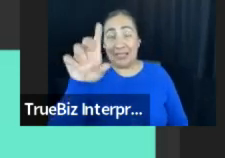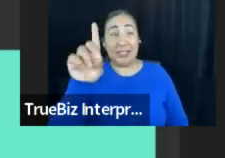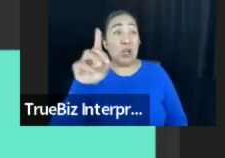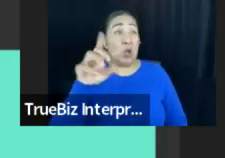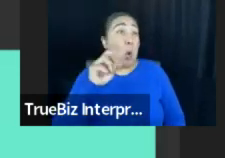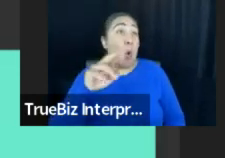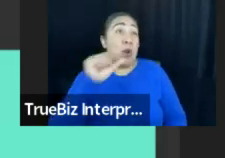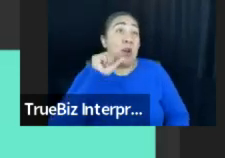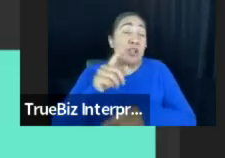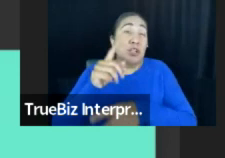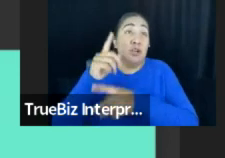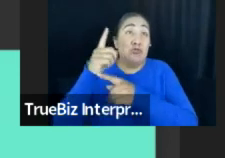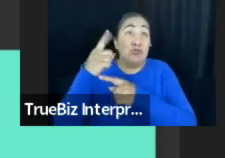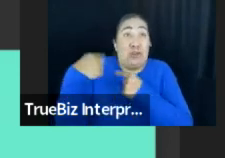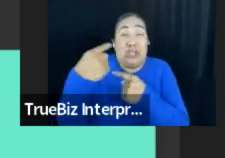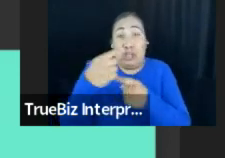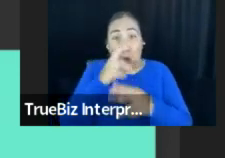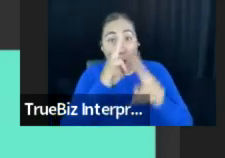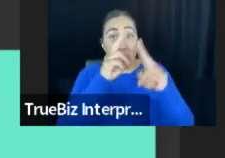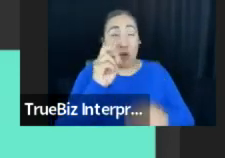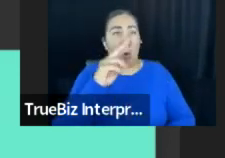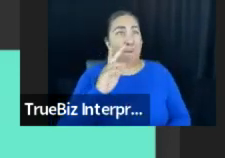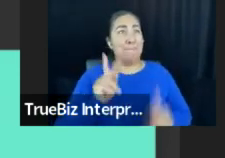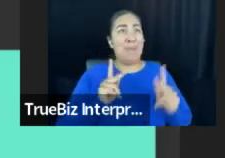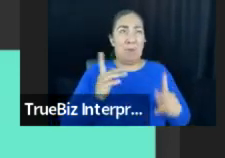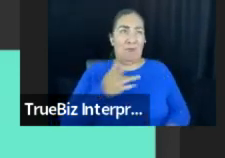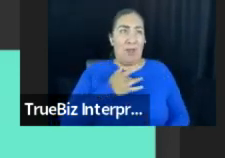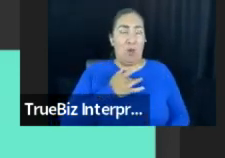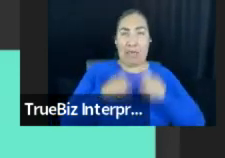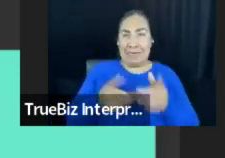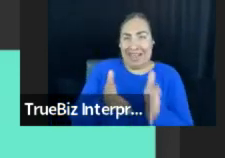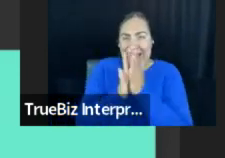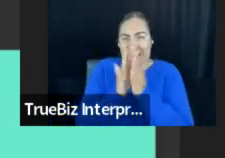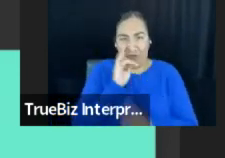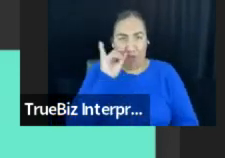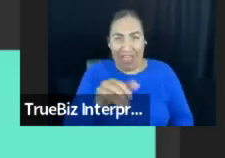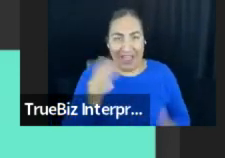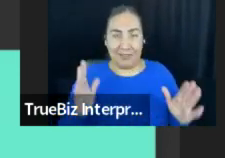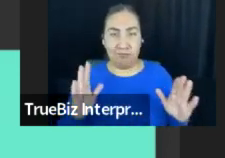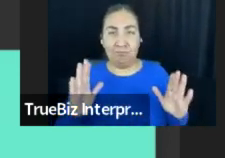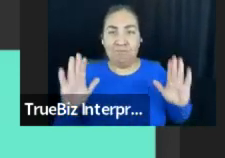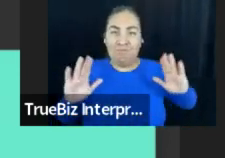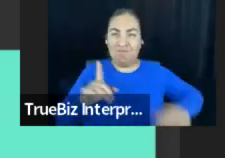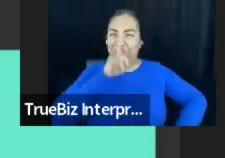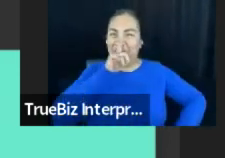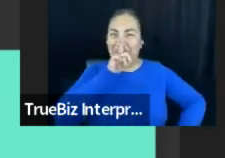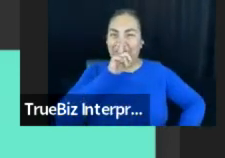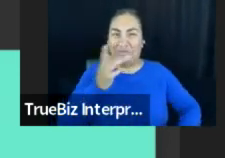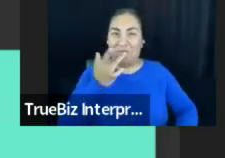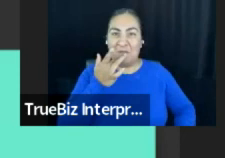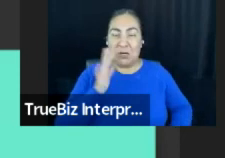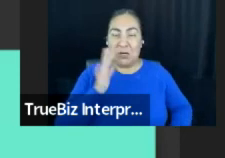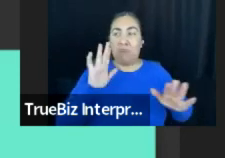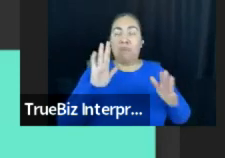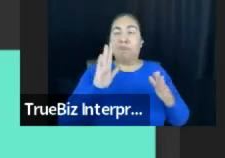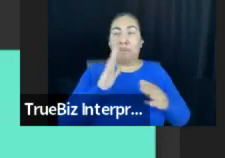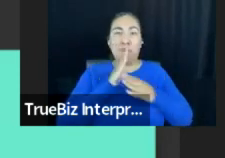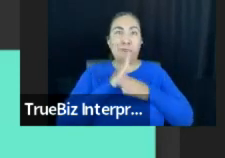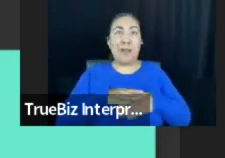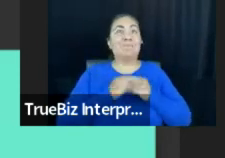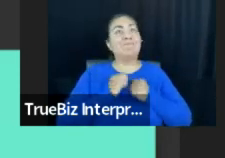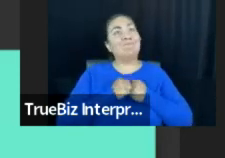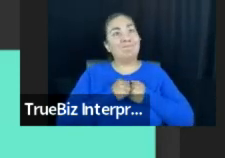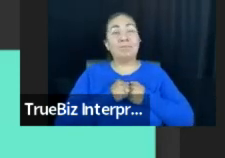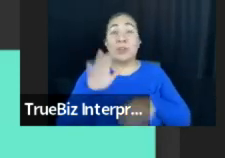that people feel like they're allowed to ask for. So, like, as we are adding more comprehensive